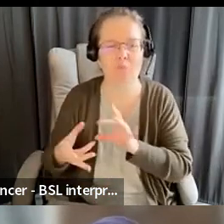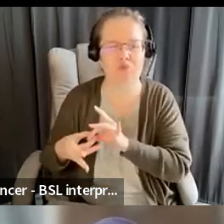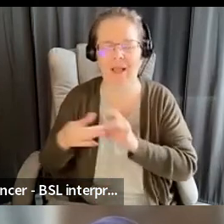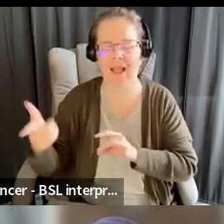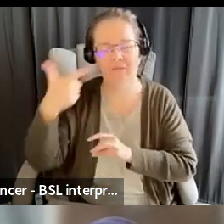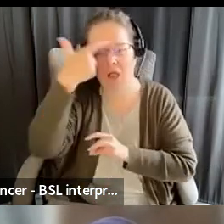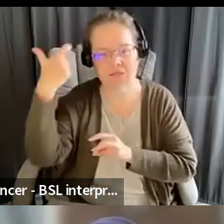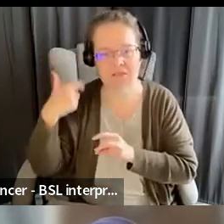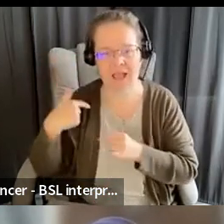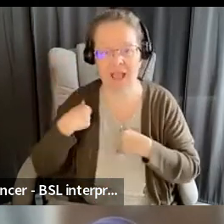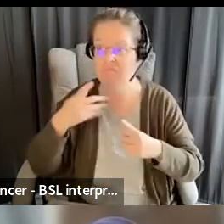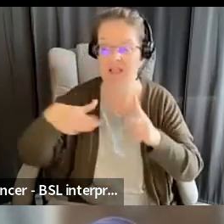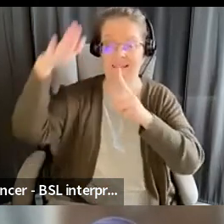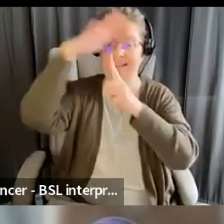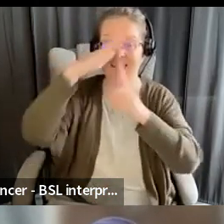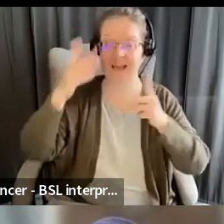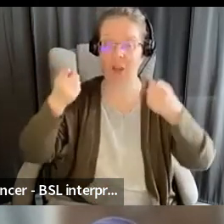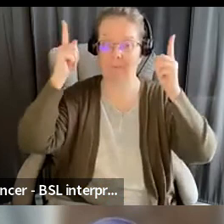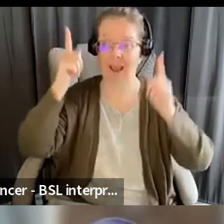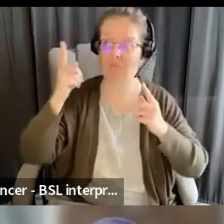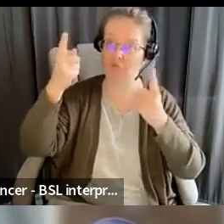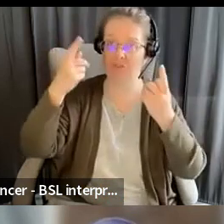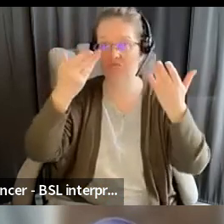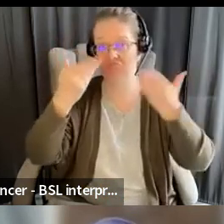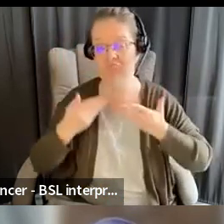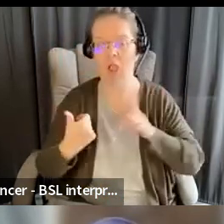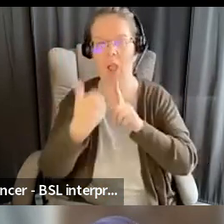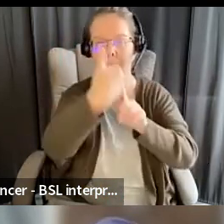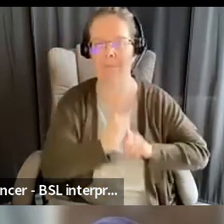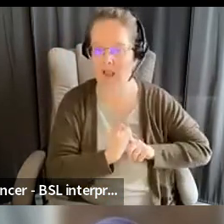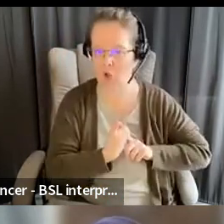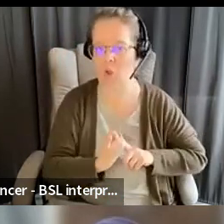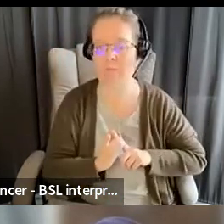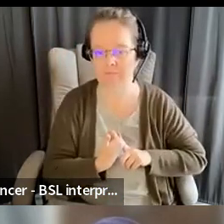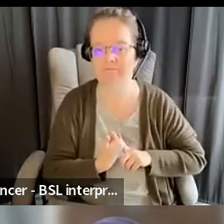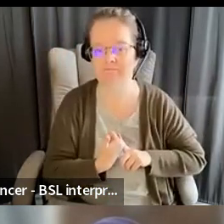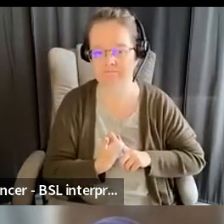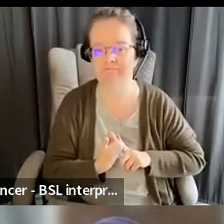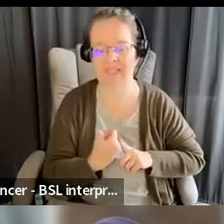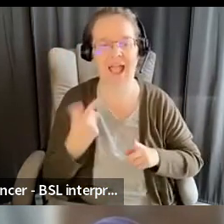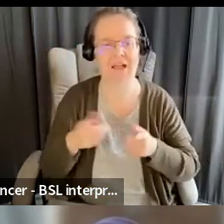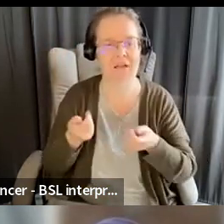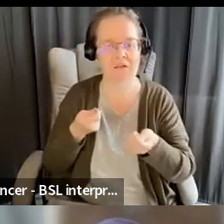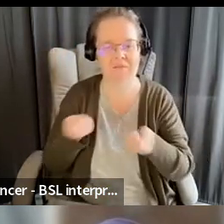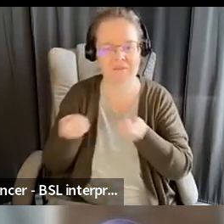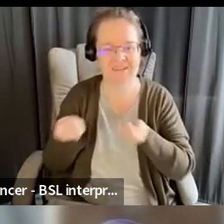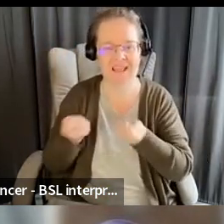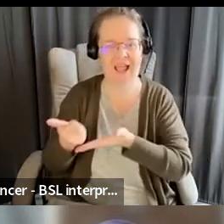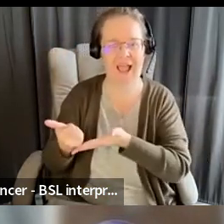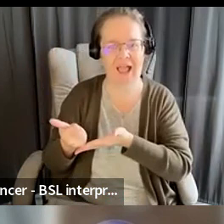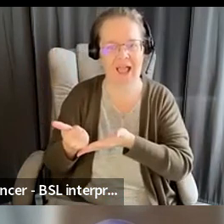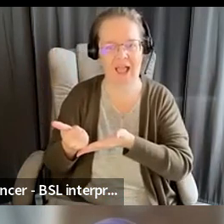understanding that even the senior management shows to back you up, like kind of facilitate and help you